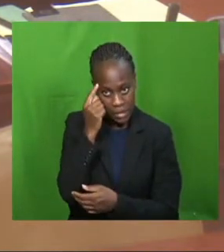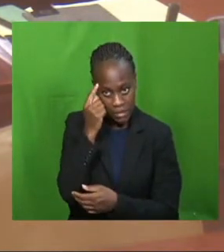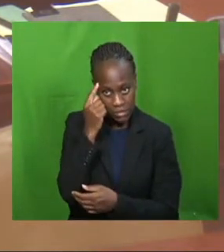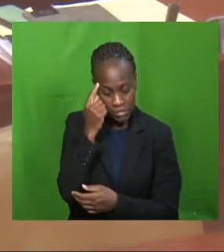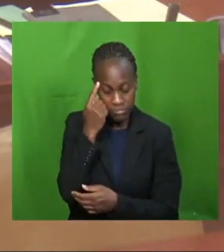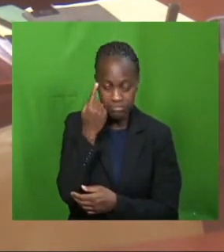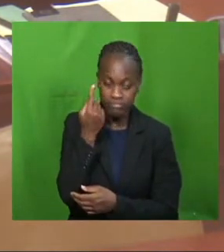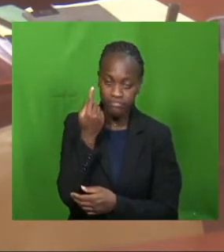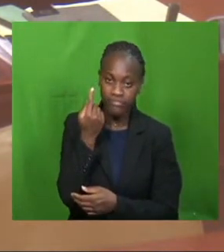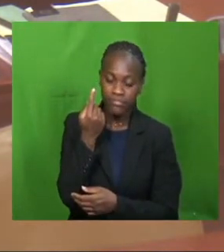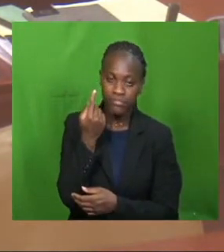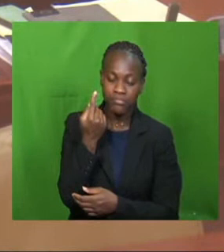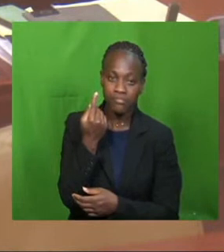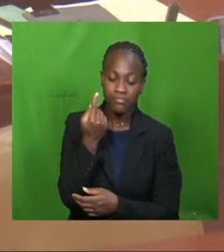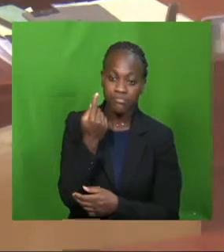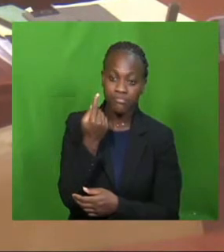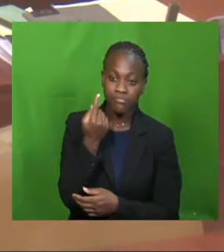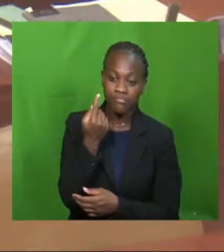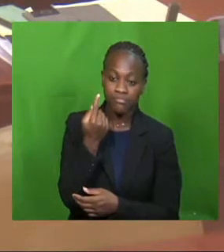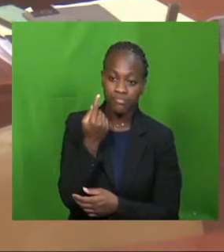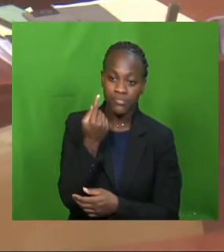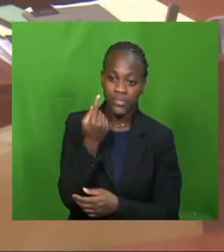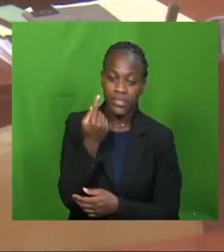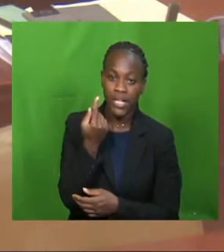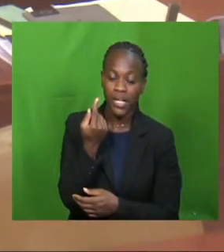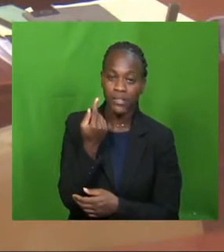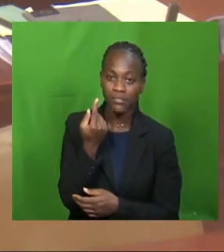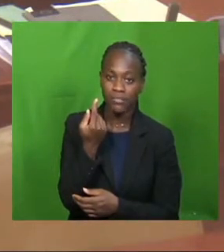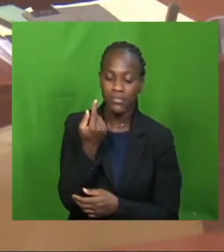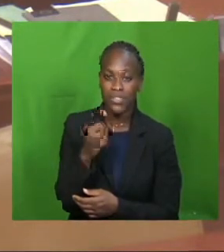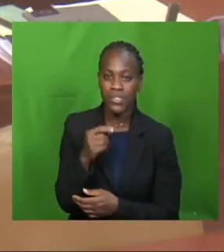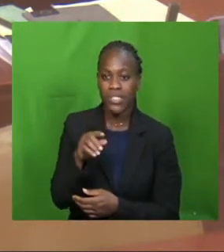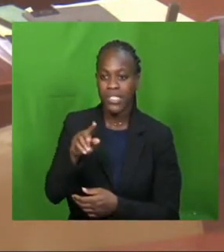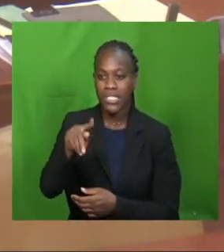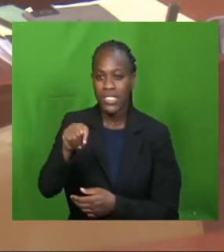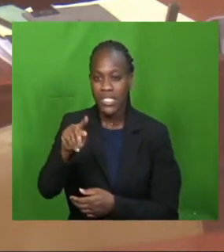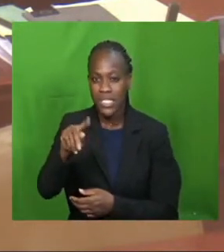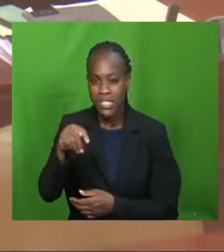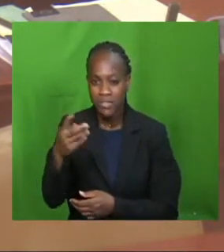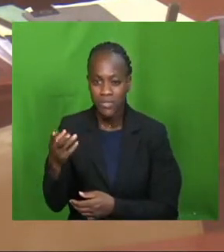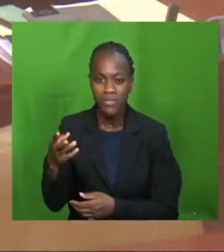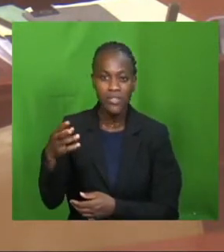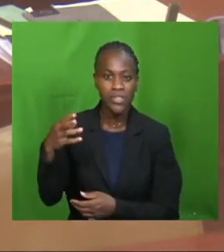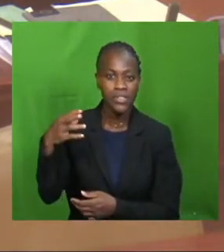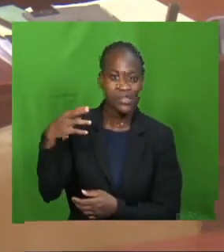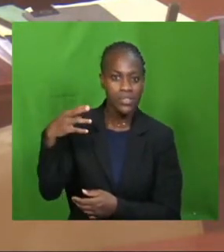option of ensuring that media houses employ